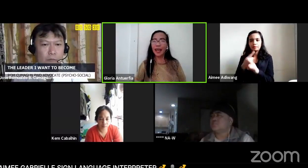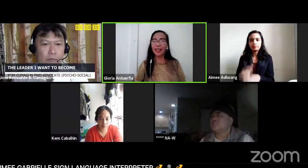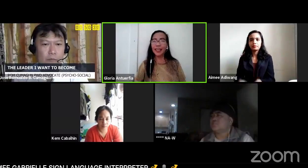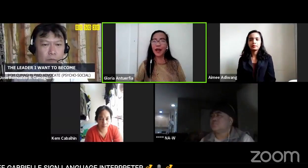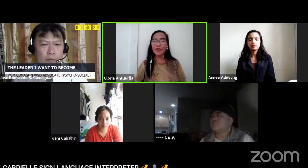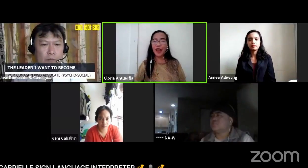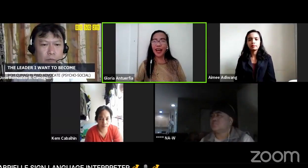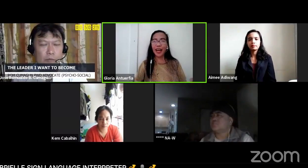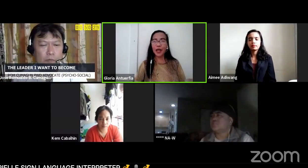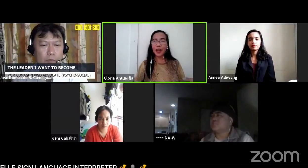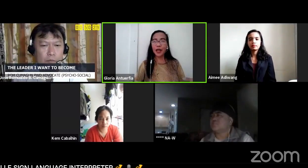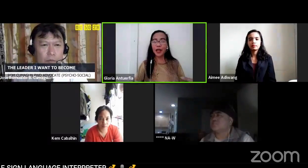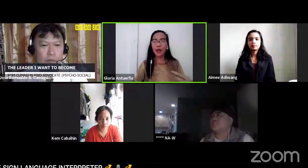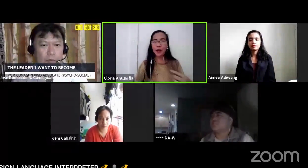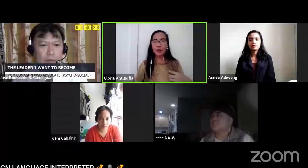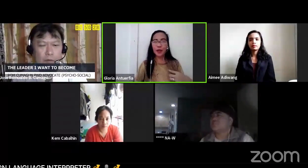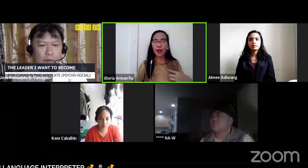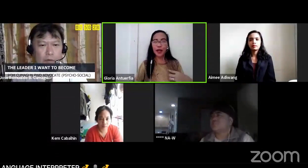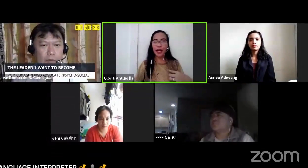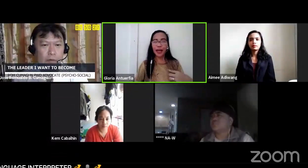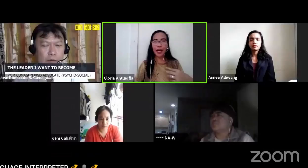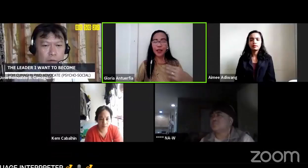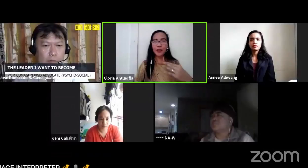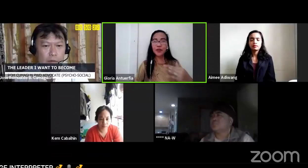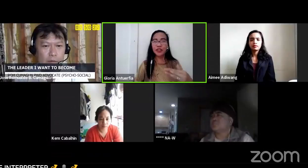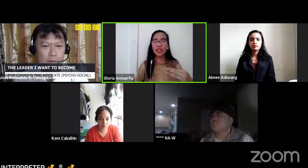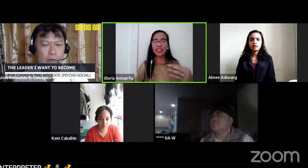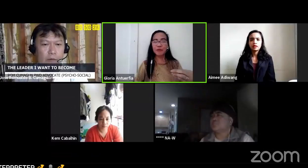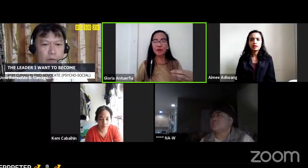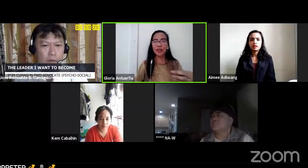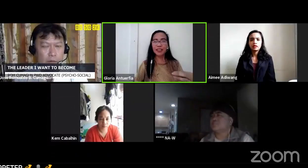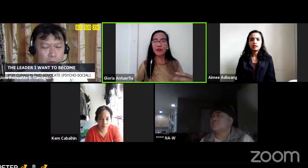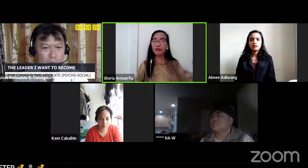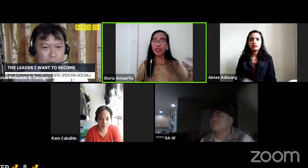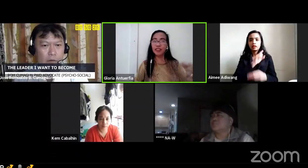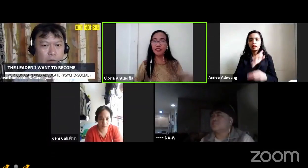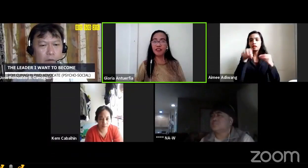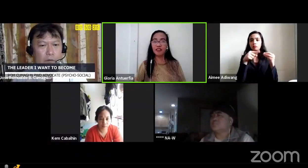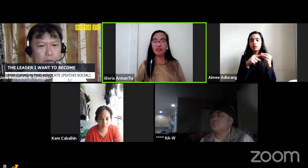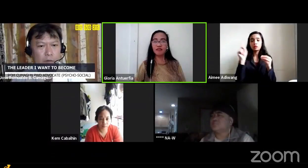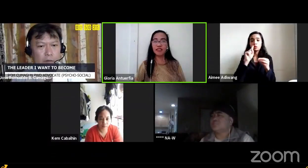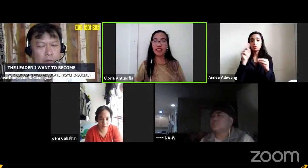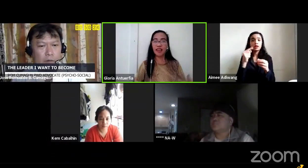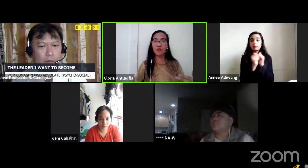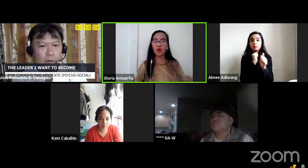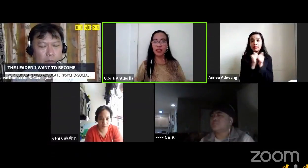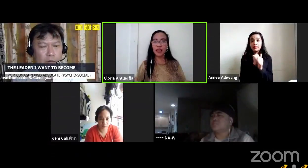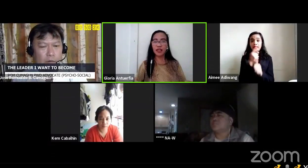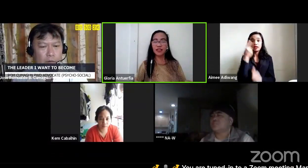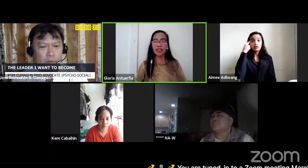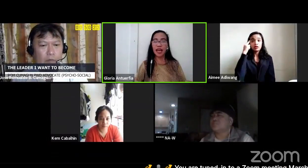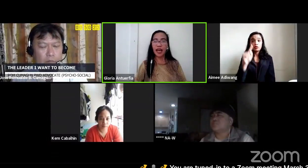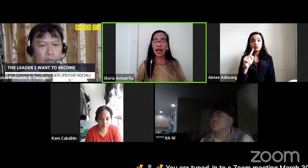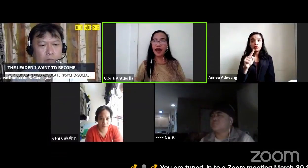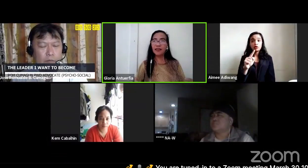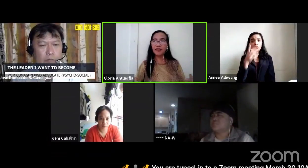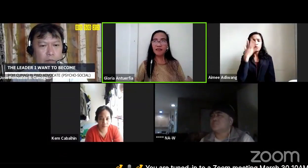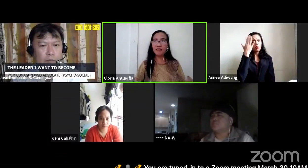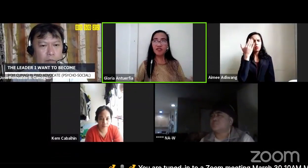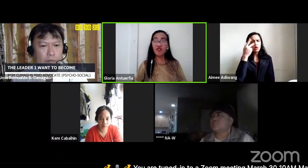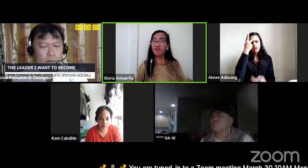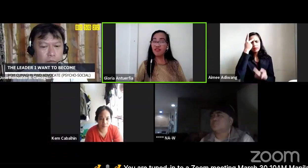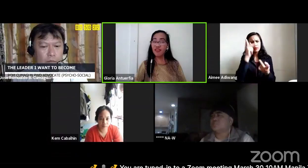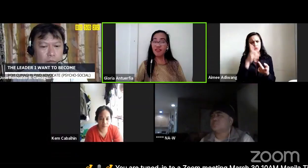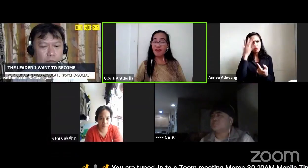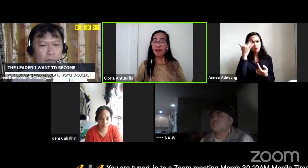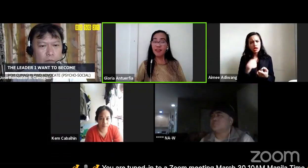okay. Yeah. Uh, yung sinasabi ko is, for the 3 years that I am doing this, I